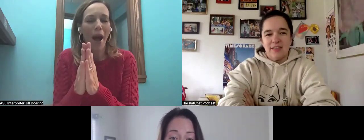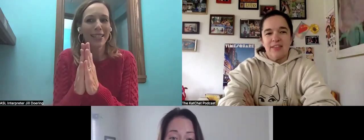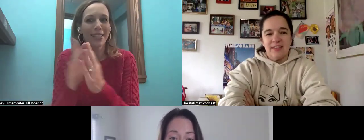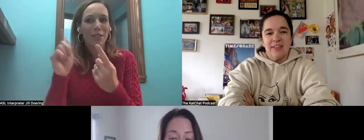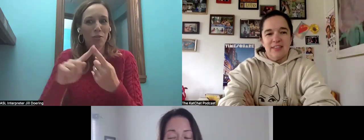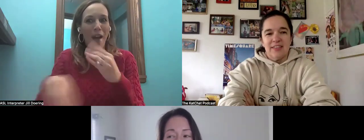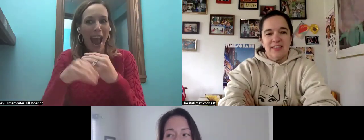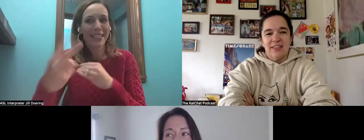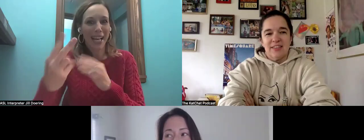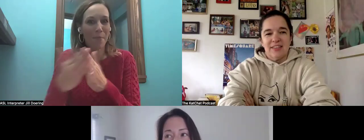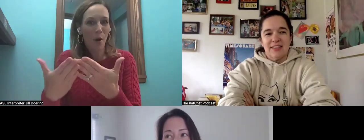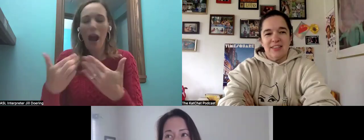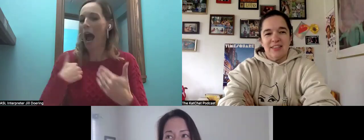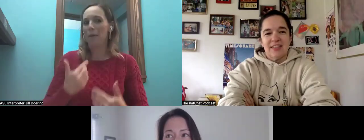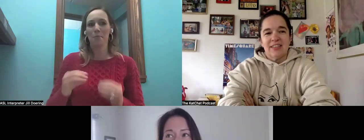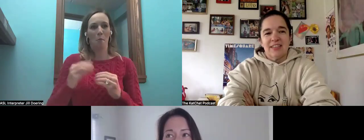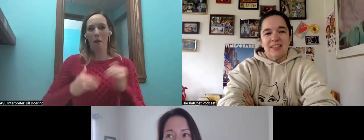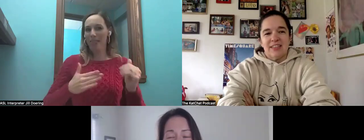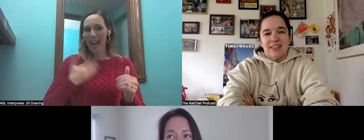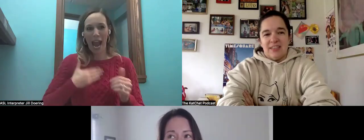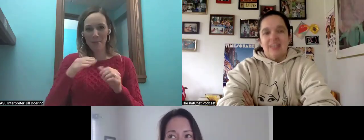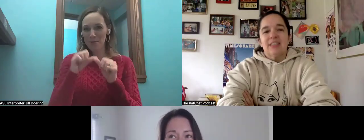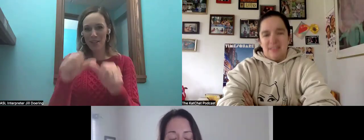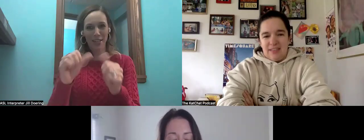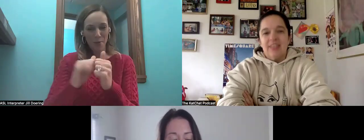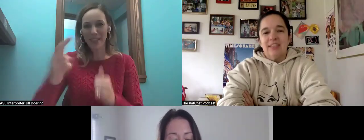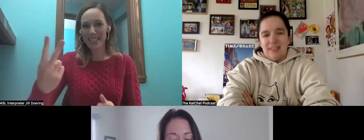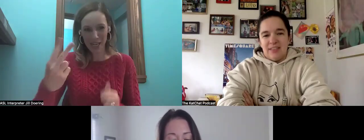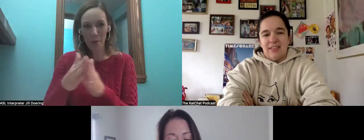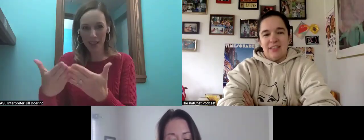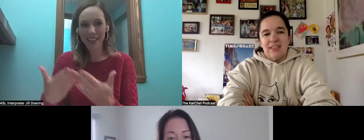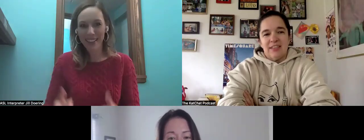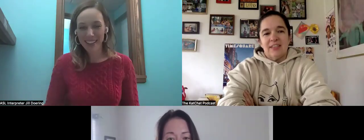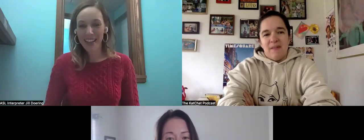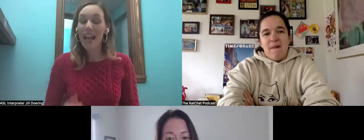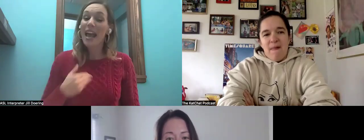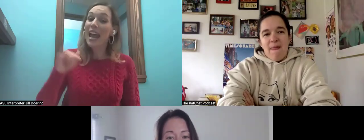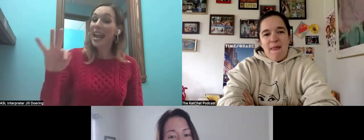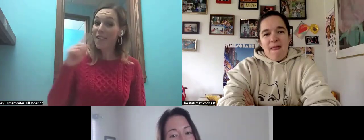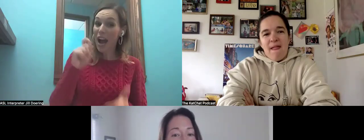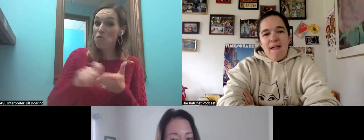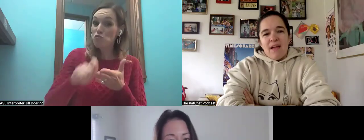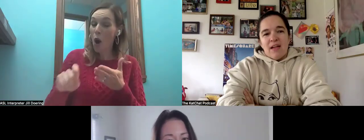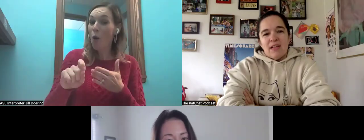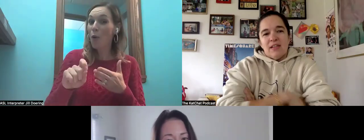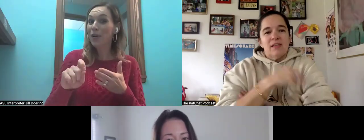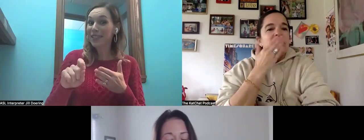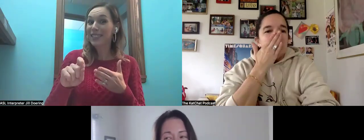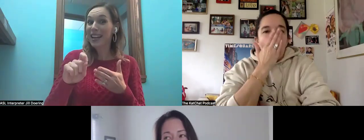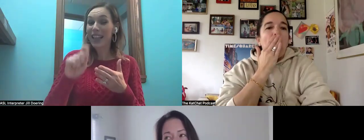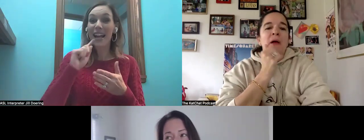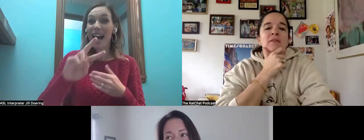on with the sequel. I definitely have thought about if I wrote a sequel for The Christmas Promise and The Christmas